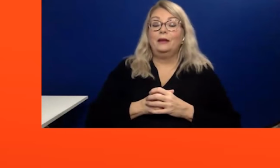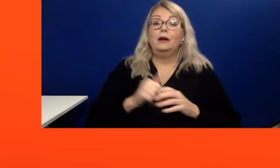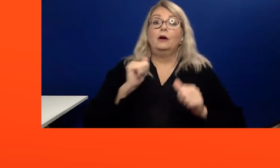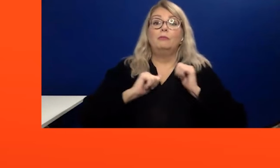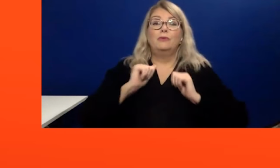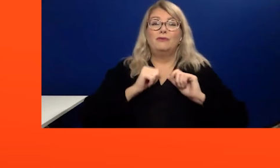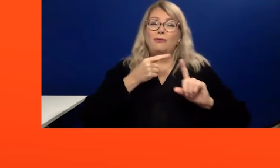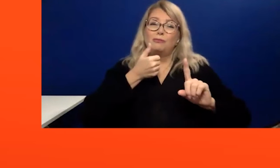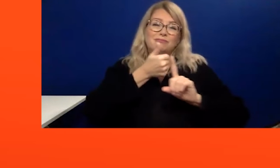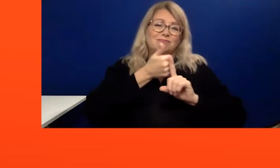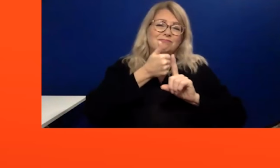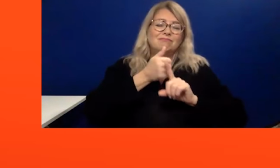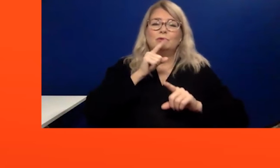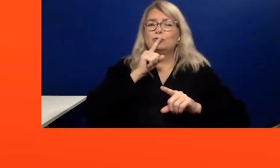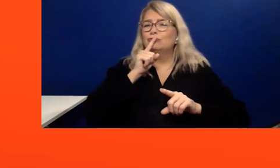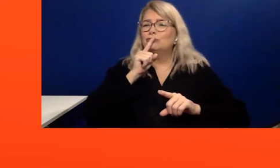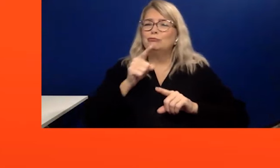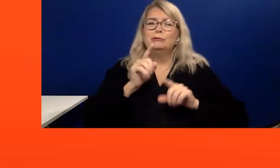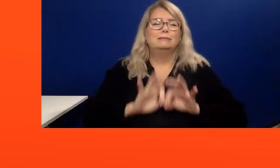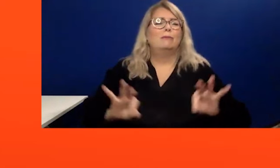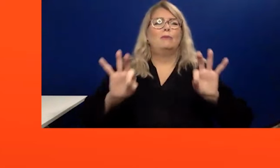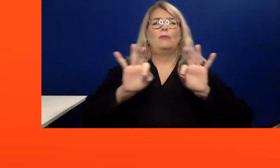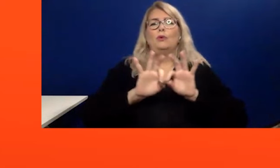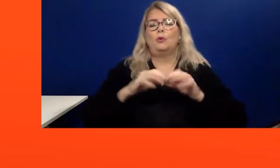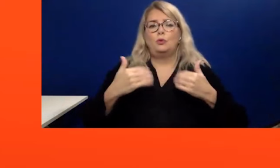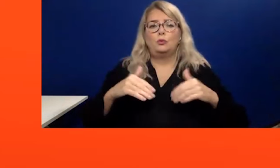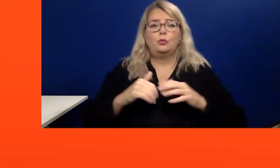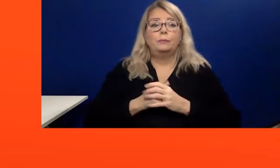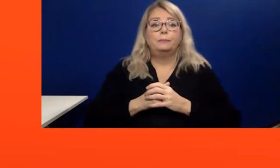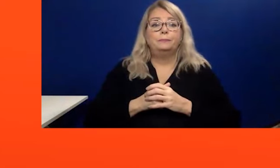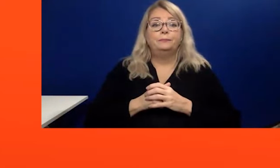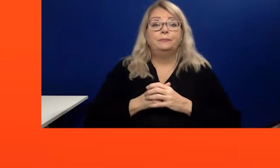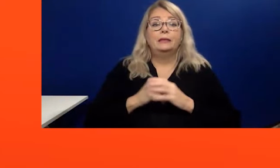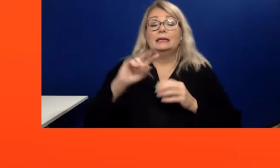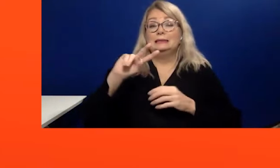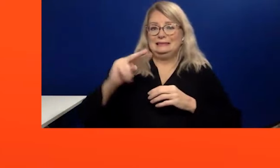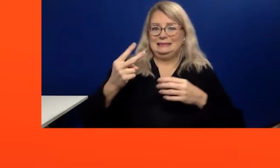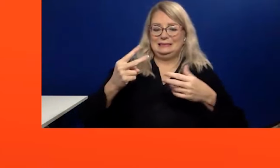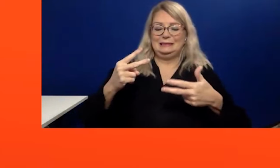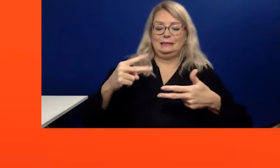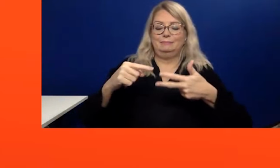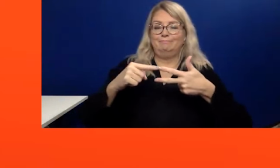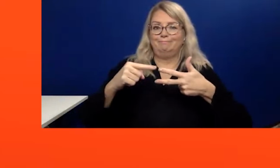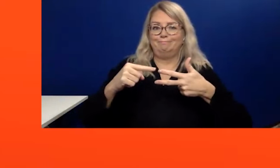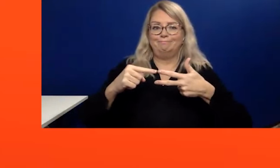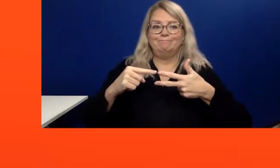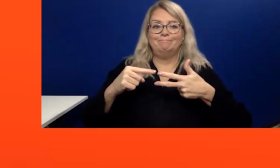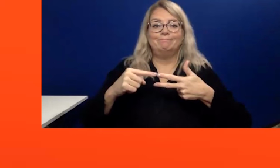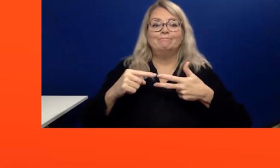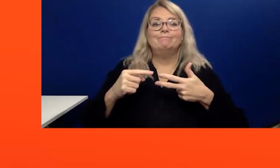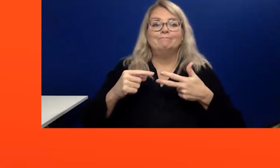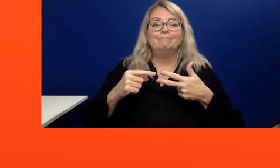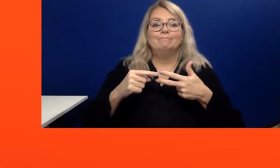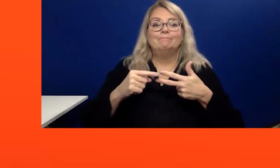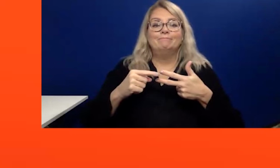important. Our second quote here, a competency is the ability to apply or use a set of related knowledge,